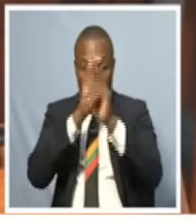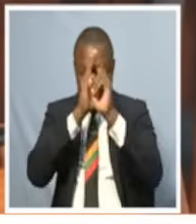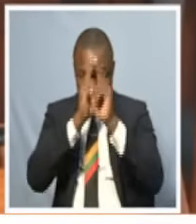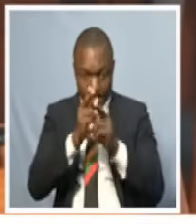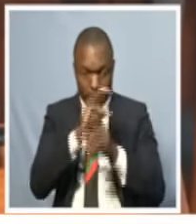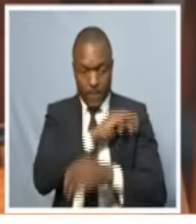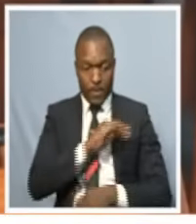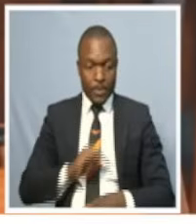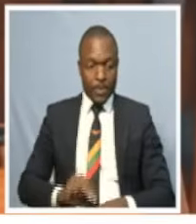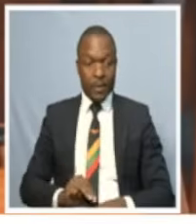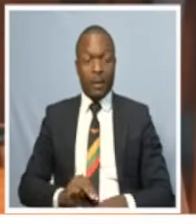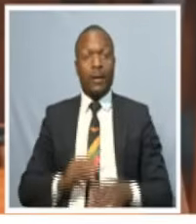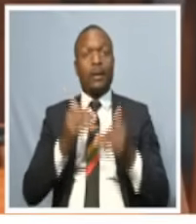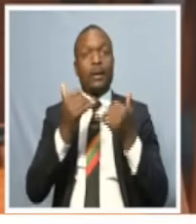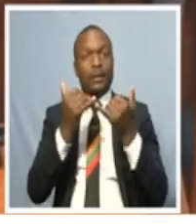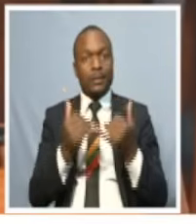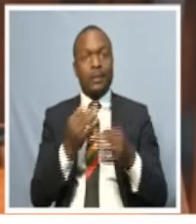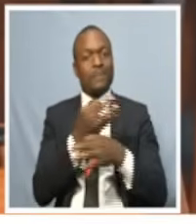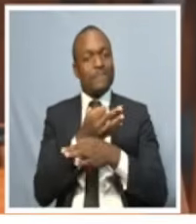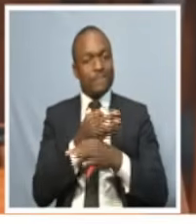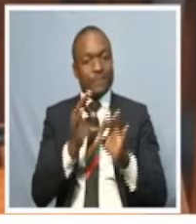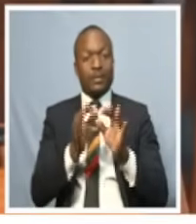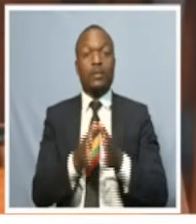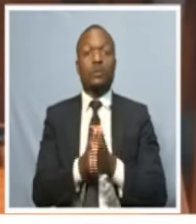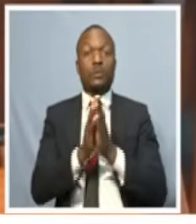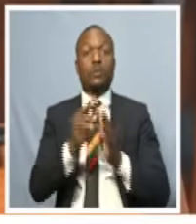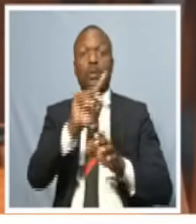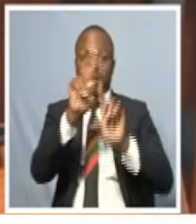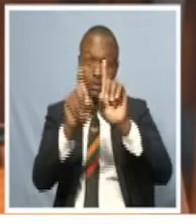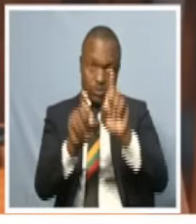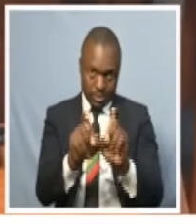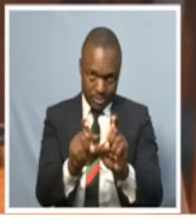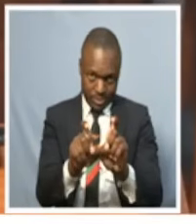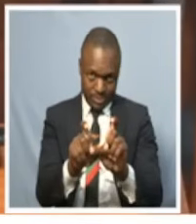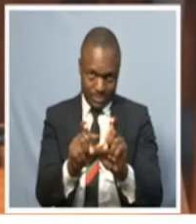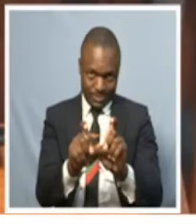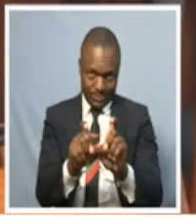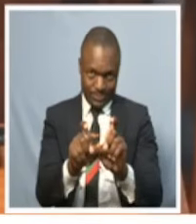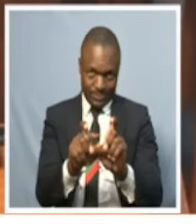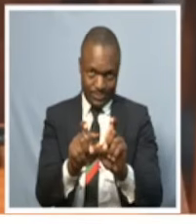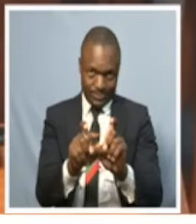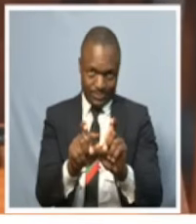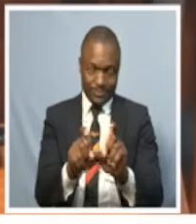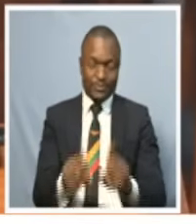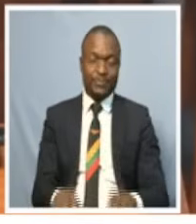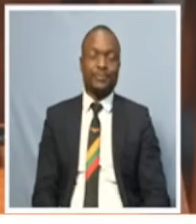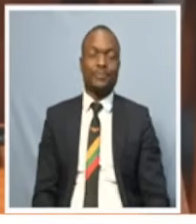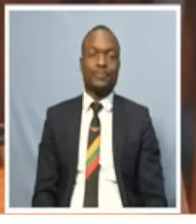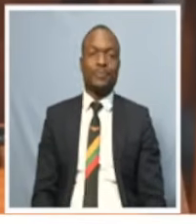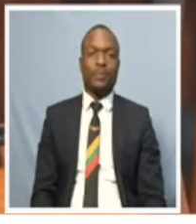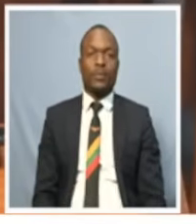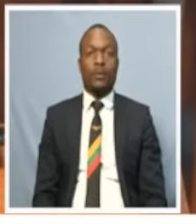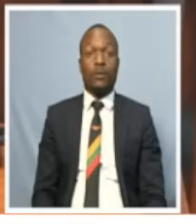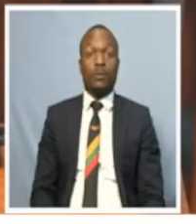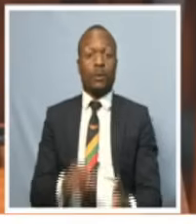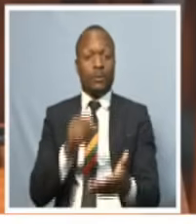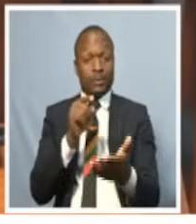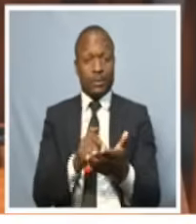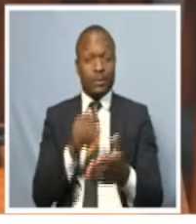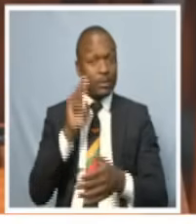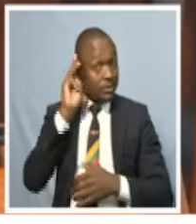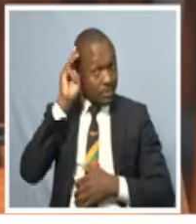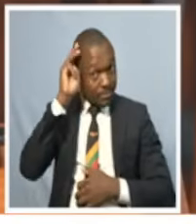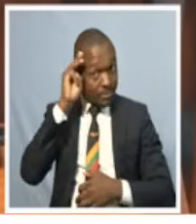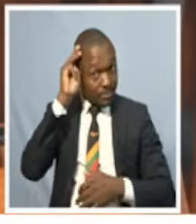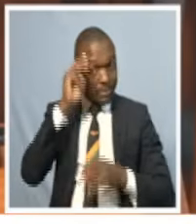Honorable members are now free to ask questions on points of clarification on the ministerial statement presented by the